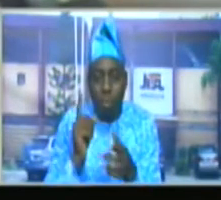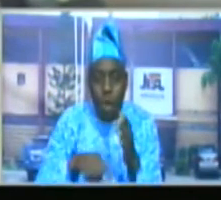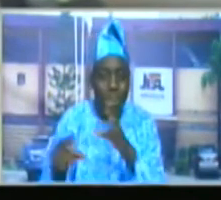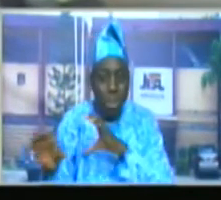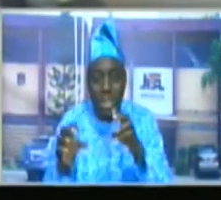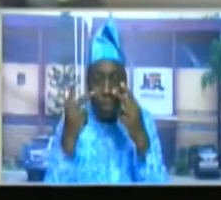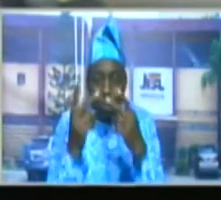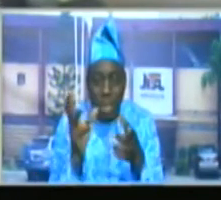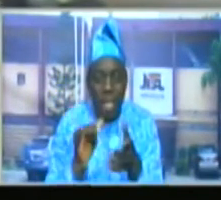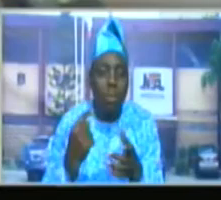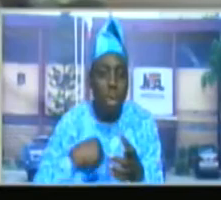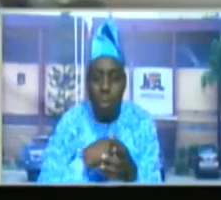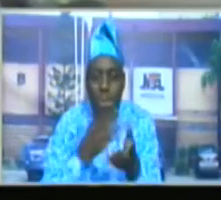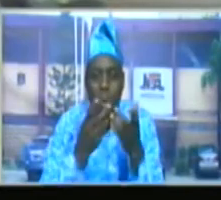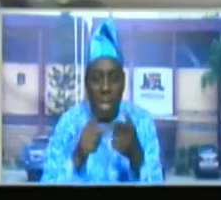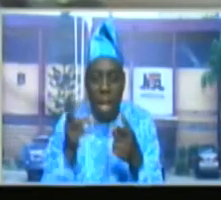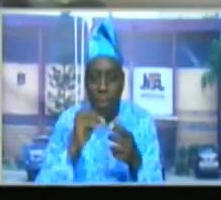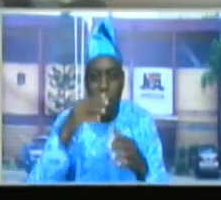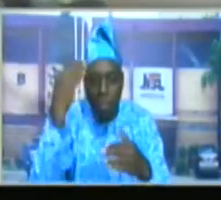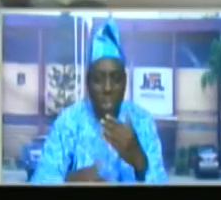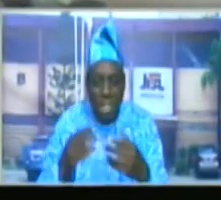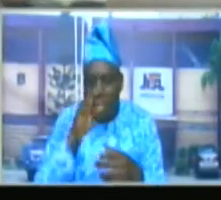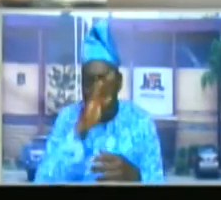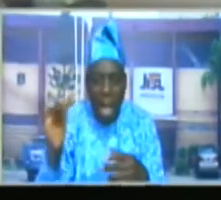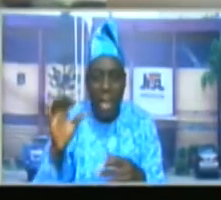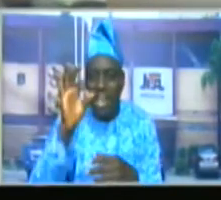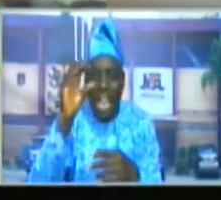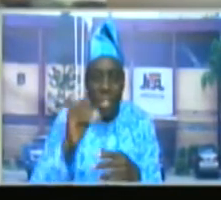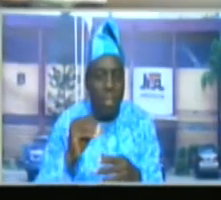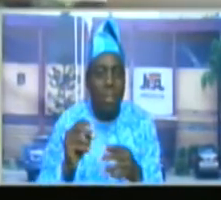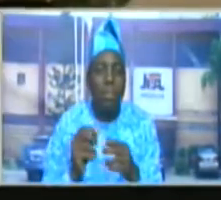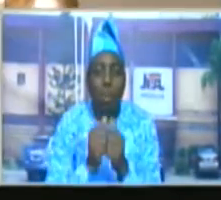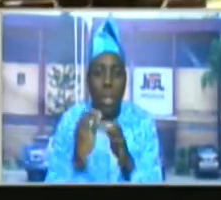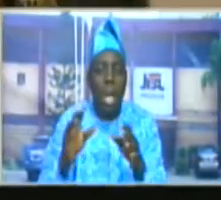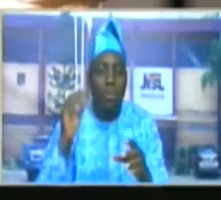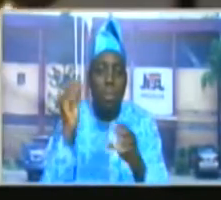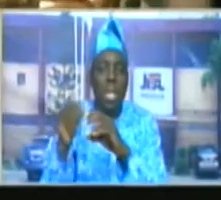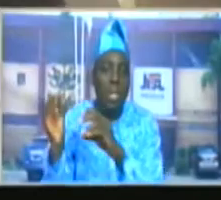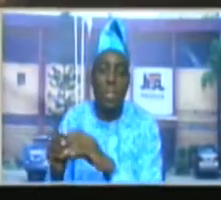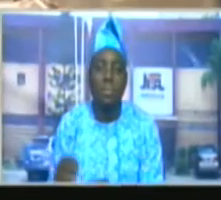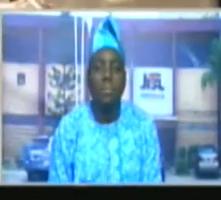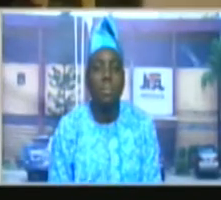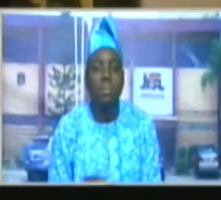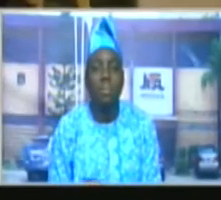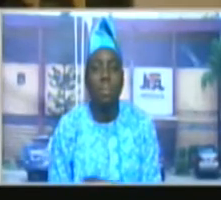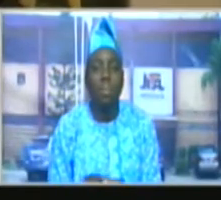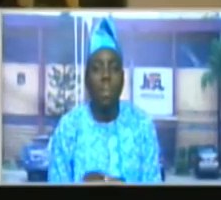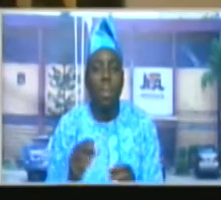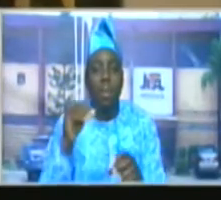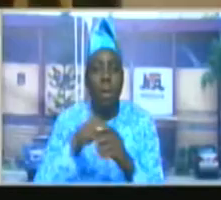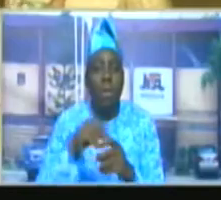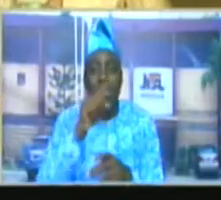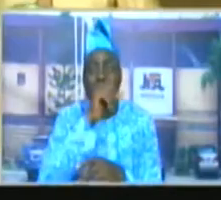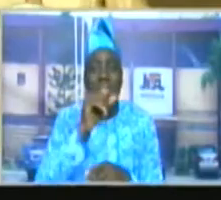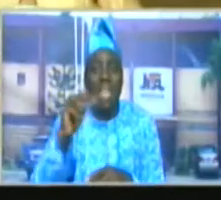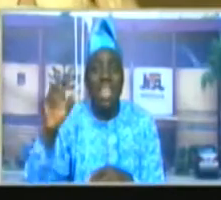get up to 120 minutes. I hope we'll finish it by 90, and I know that the girls are ready. Encomiums continue to pour in for Senegal's